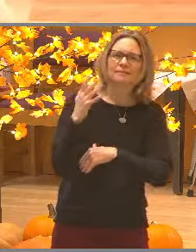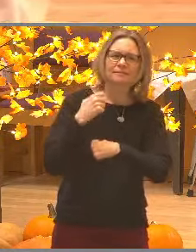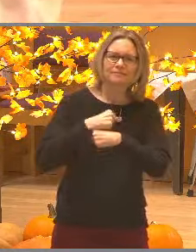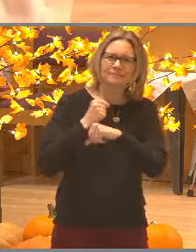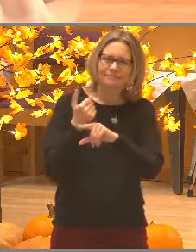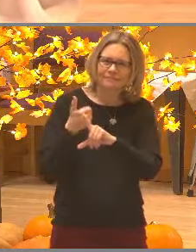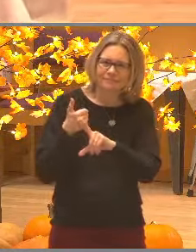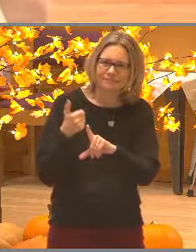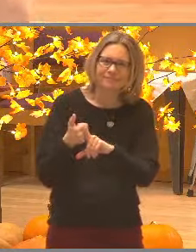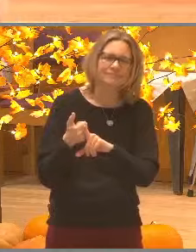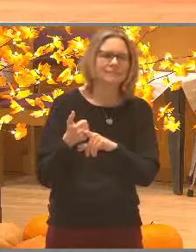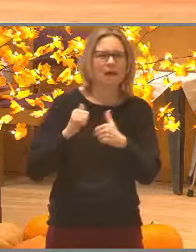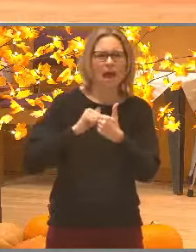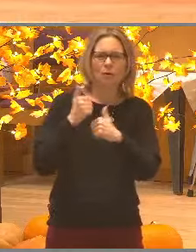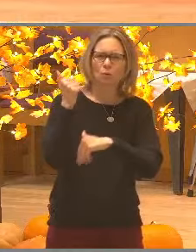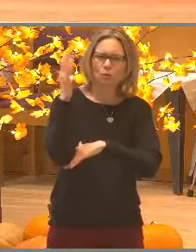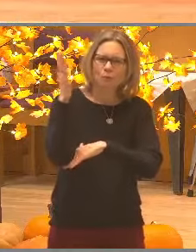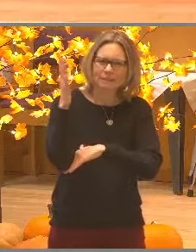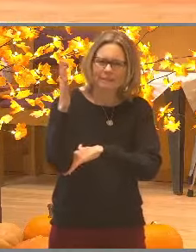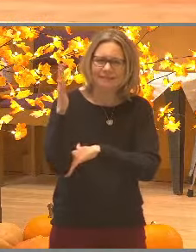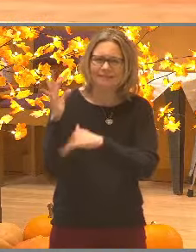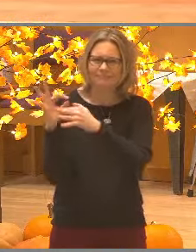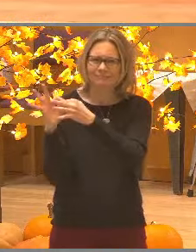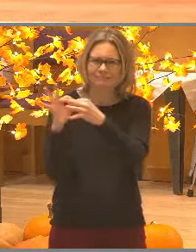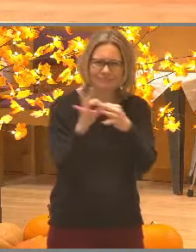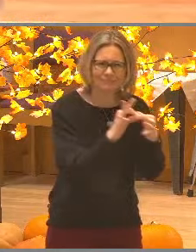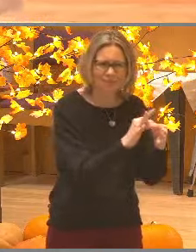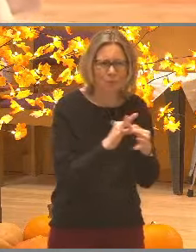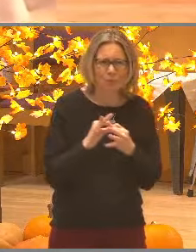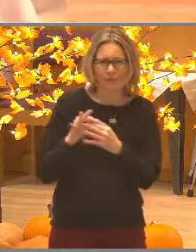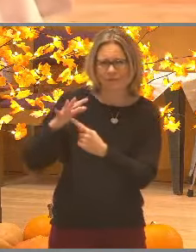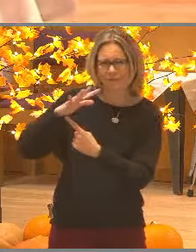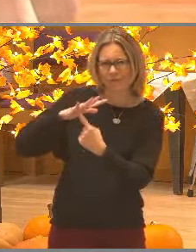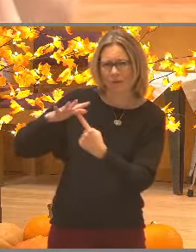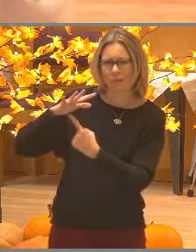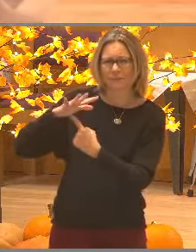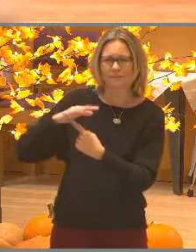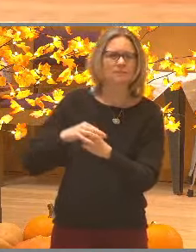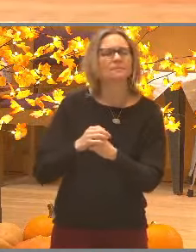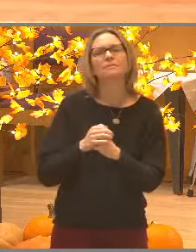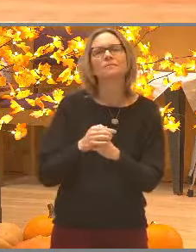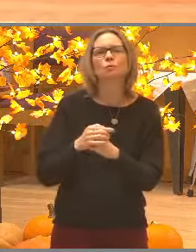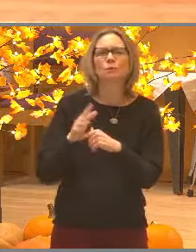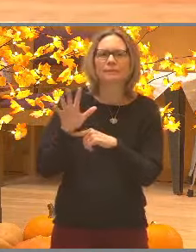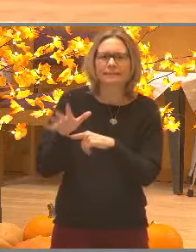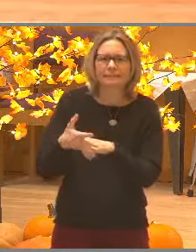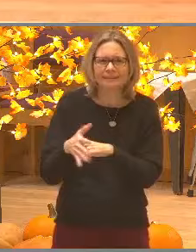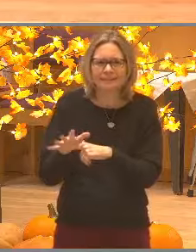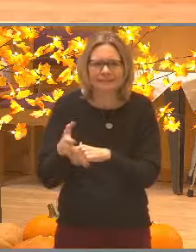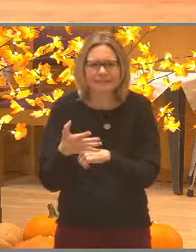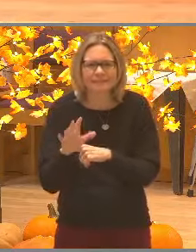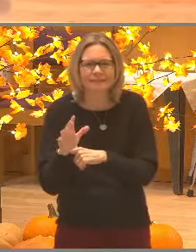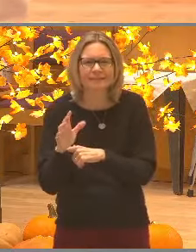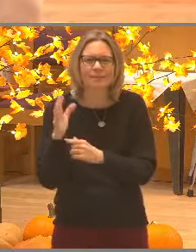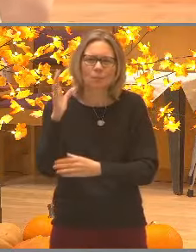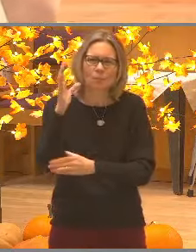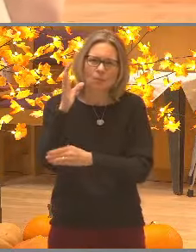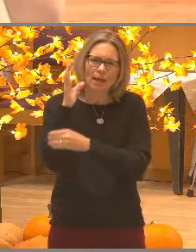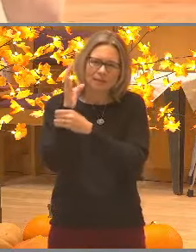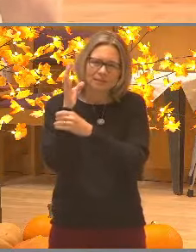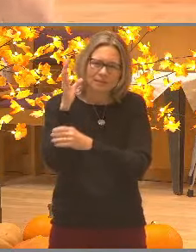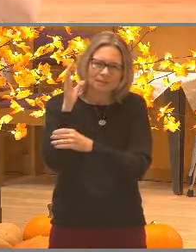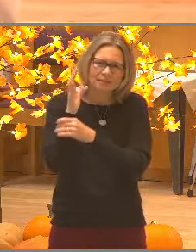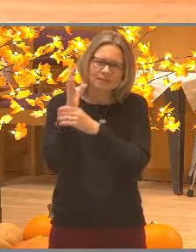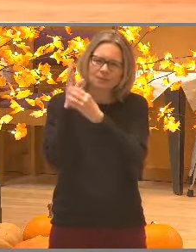but also the way that trees connect with the environment in which they are. Through the leaves, through the branches, the leaves and the